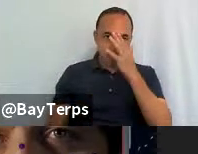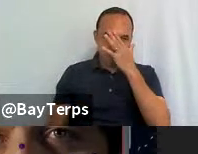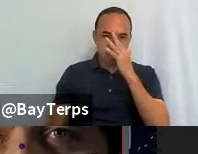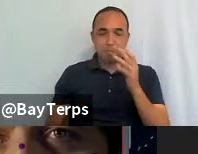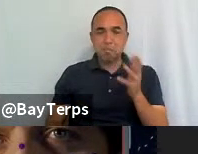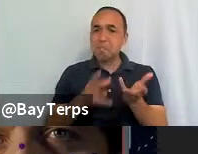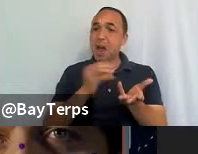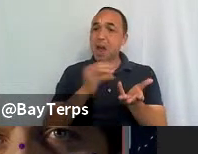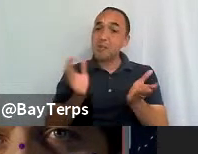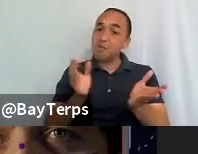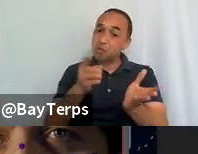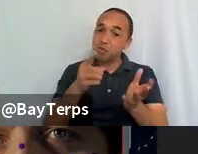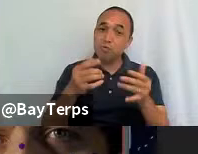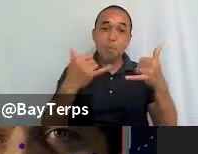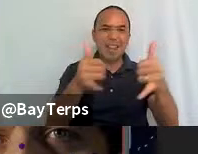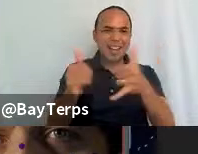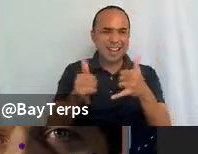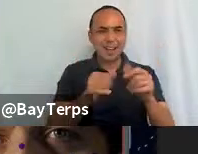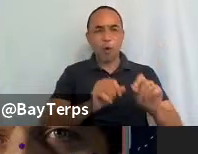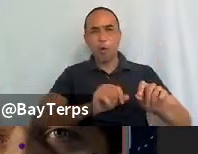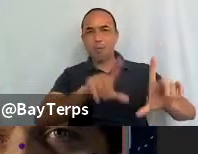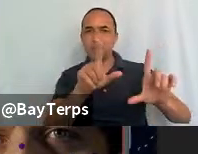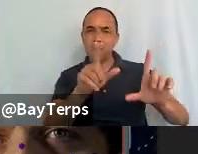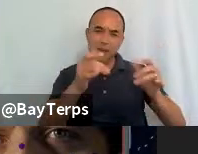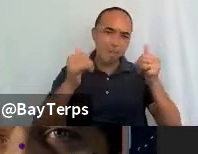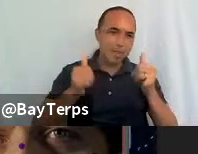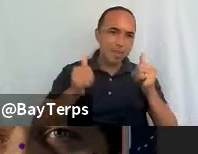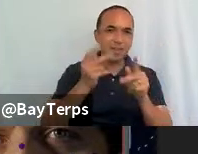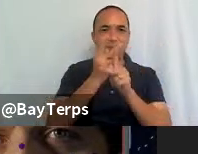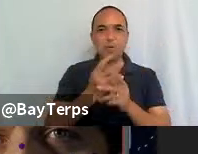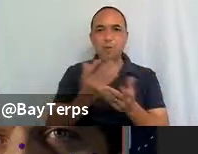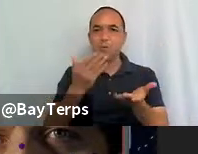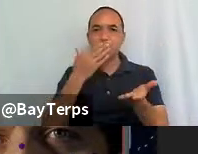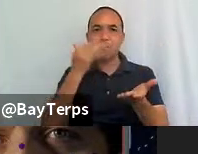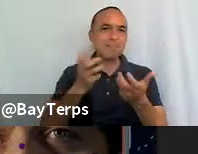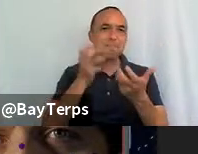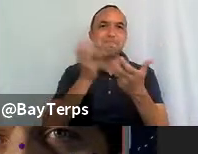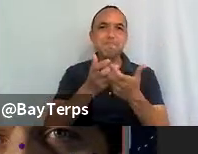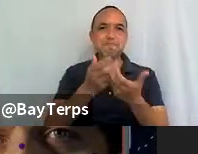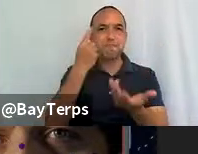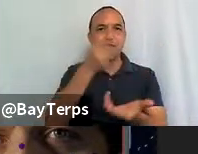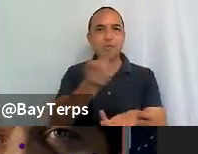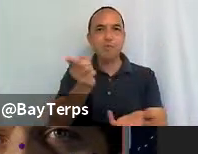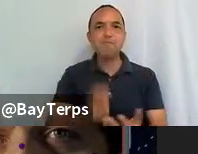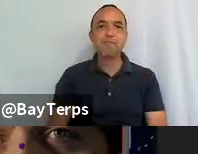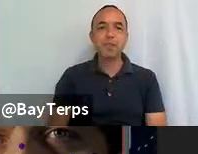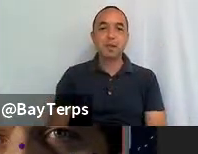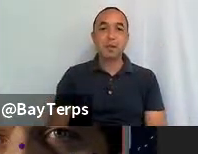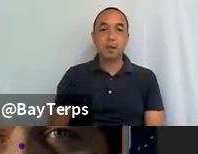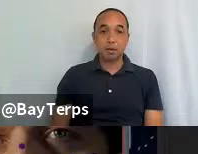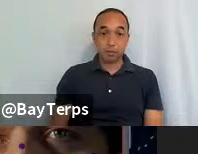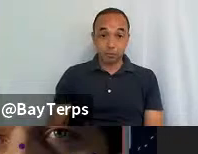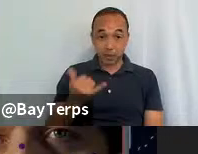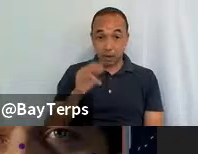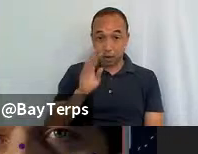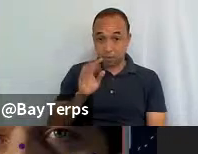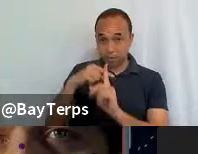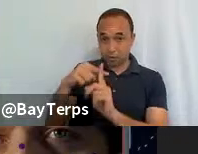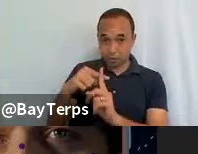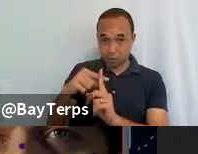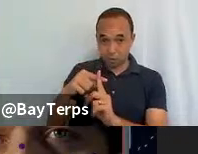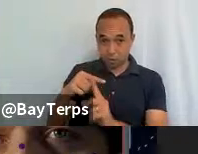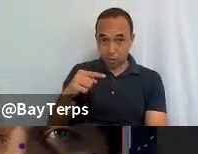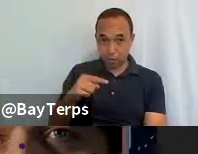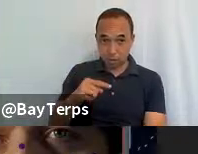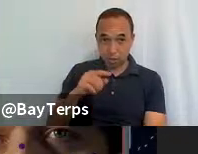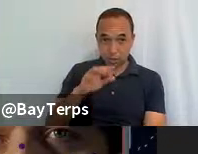in here and just play around with it, figure out what you like best. So I am targeting this area and